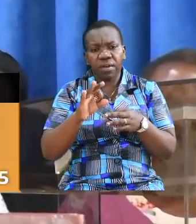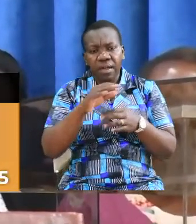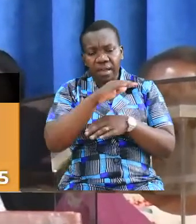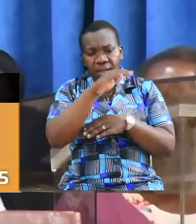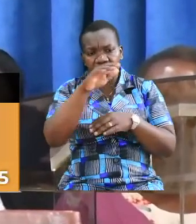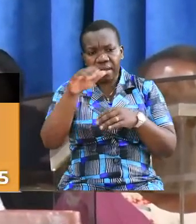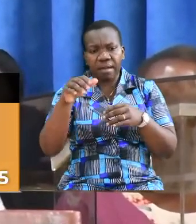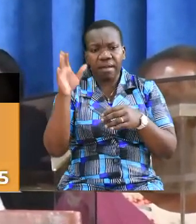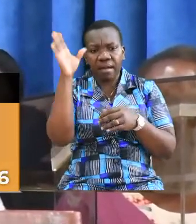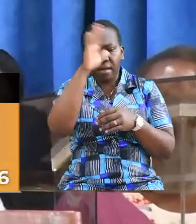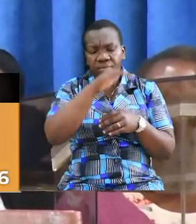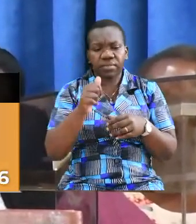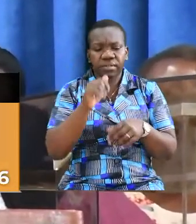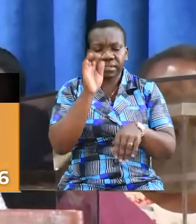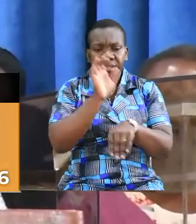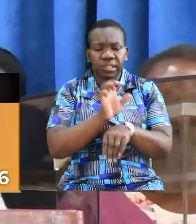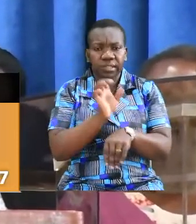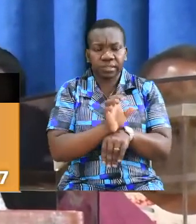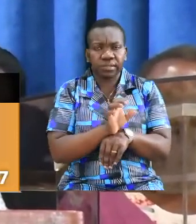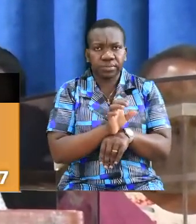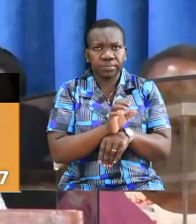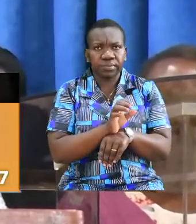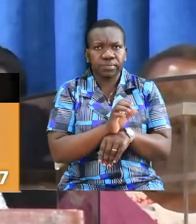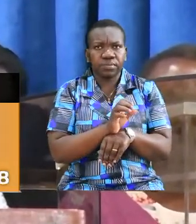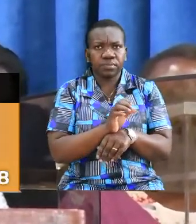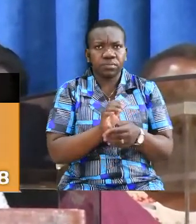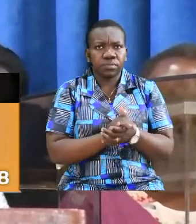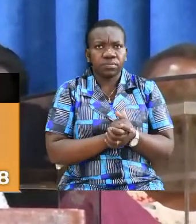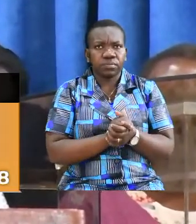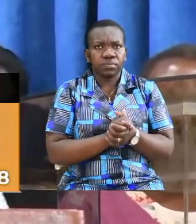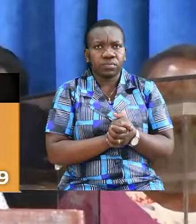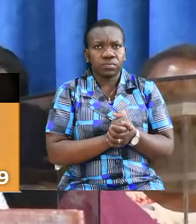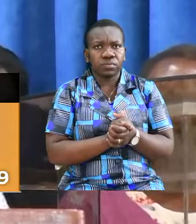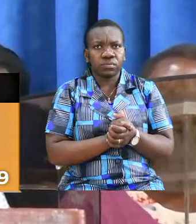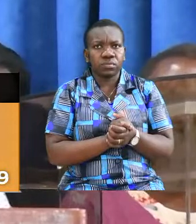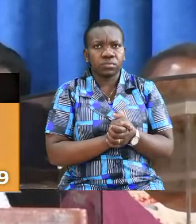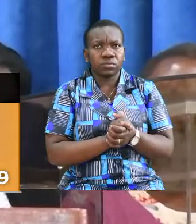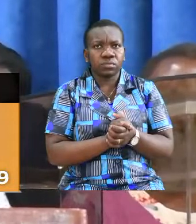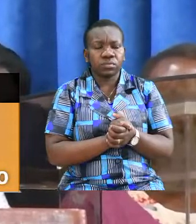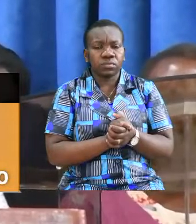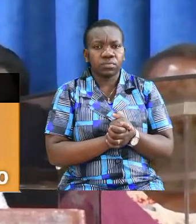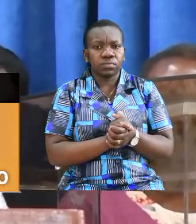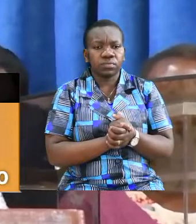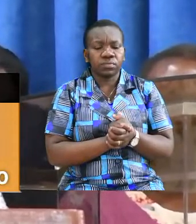and surrendered his vestments and renounced the title Reverend.